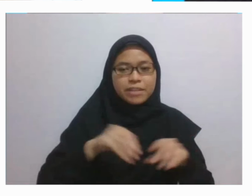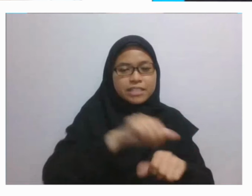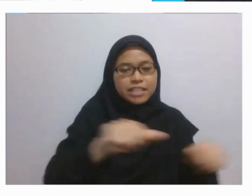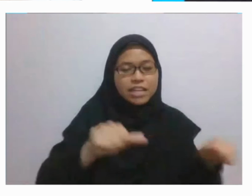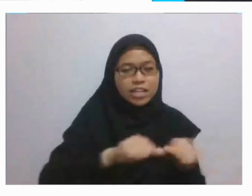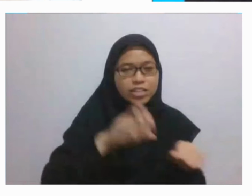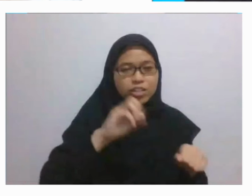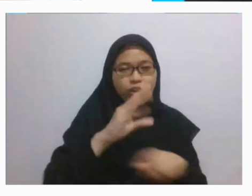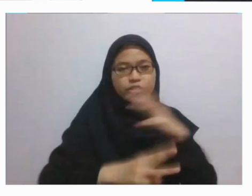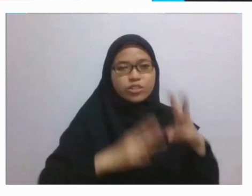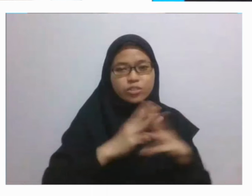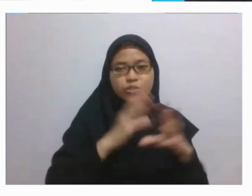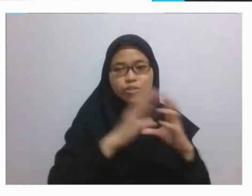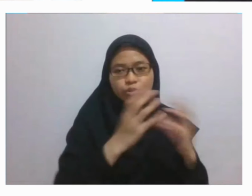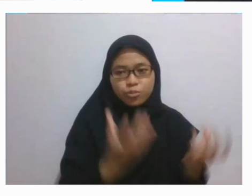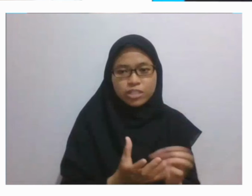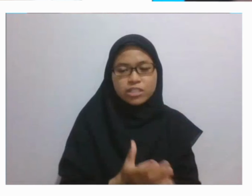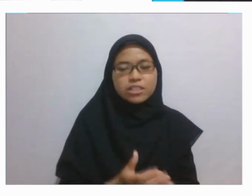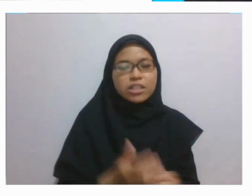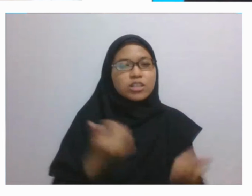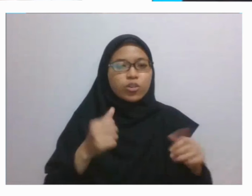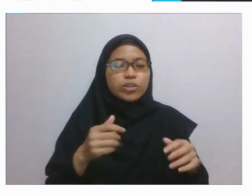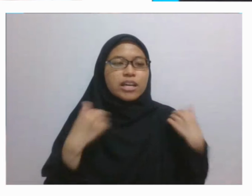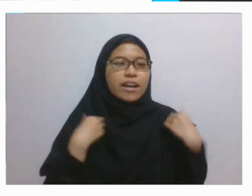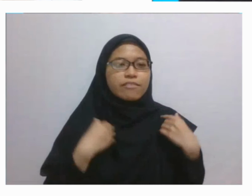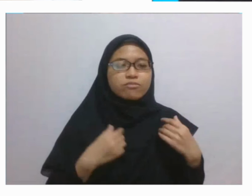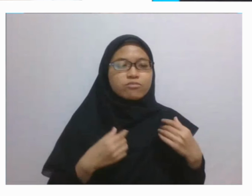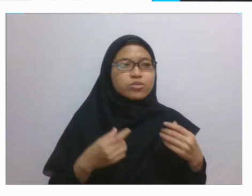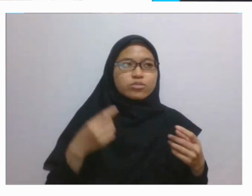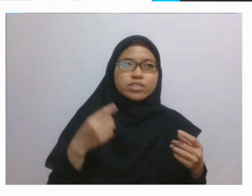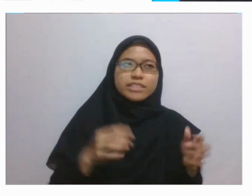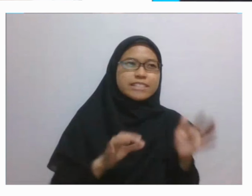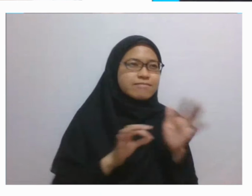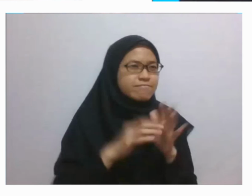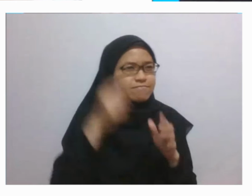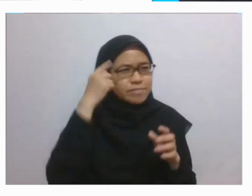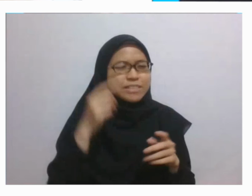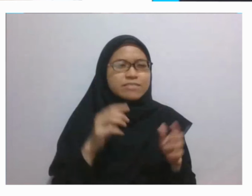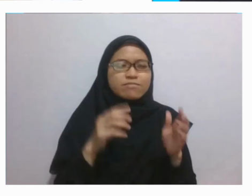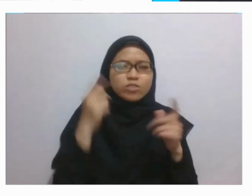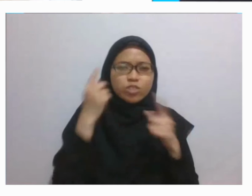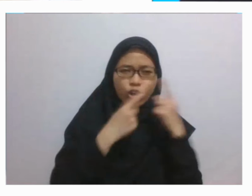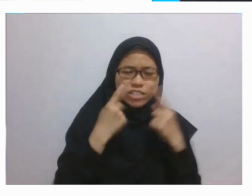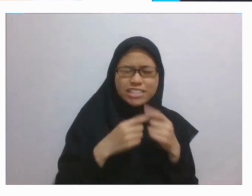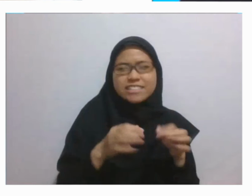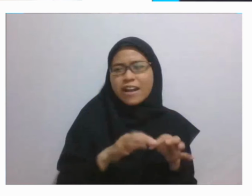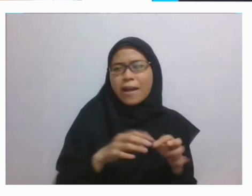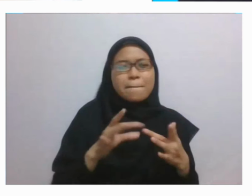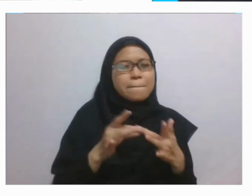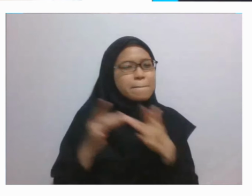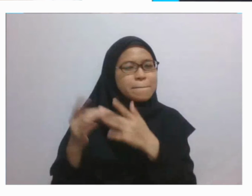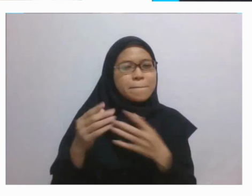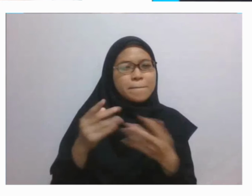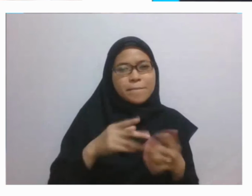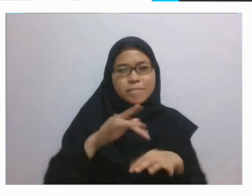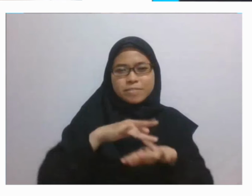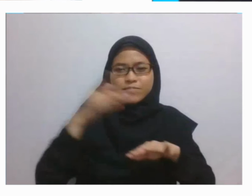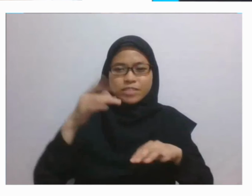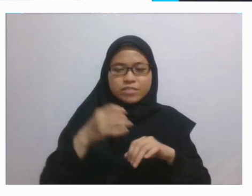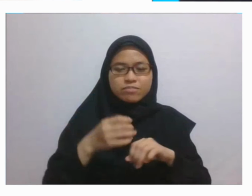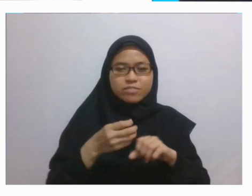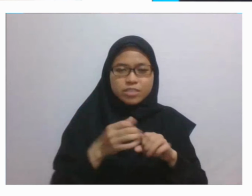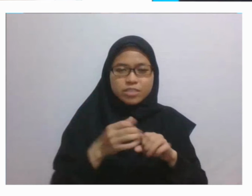world which are already regarded as precious and important by other kinds of communities, whether those are indigenous communities, whether